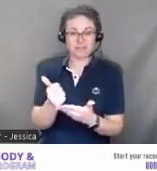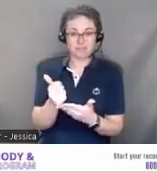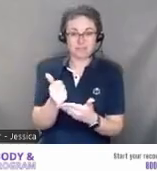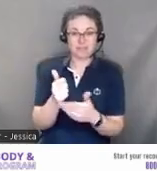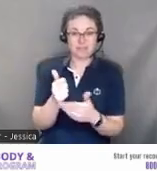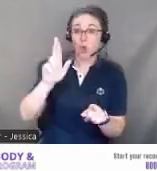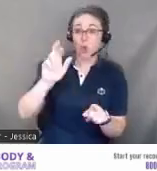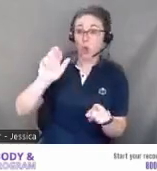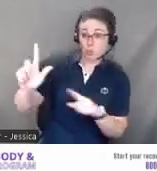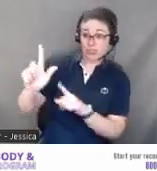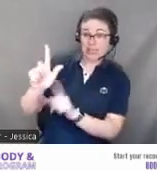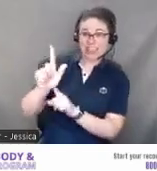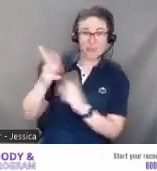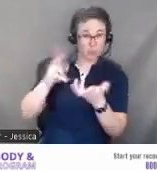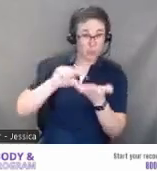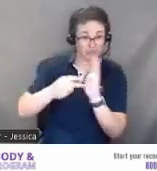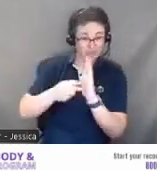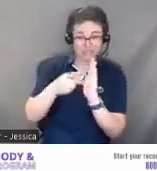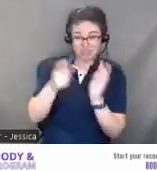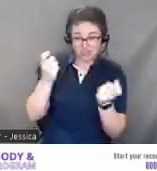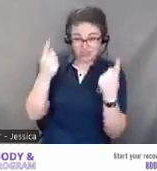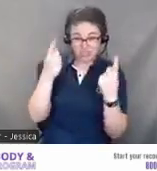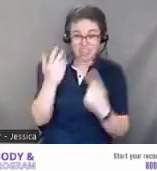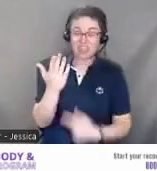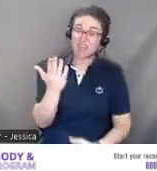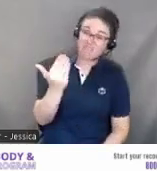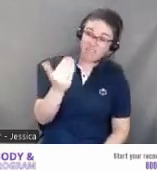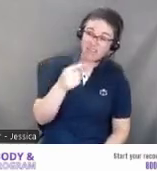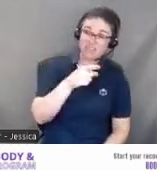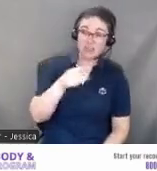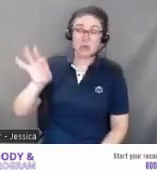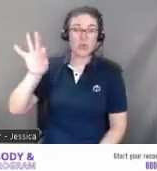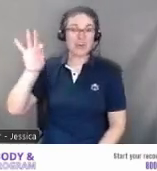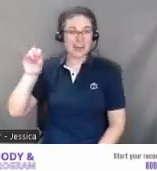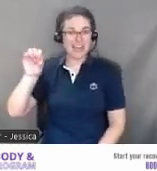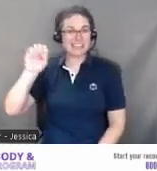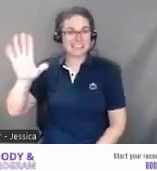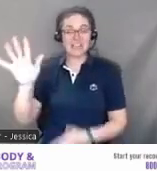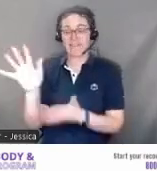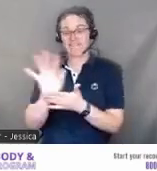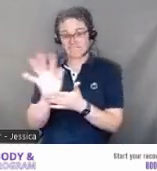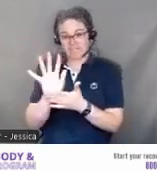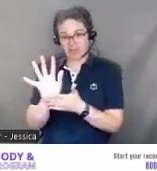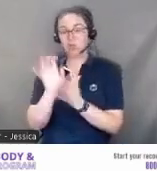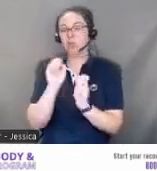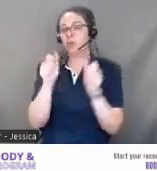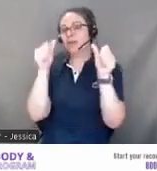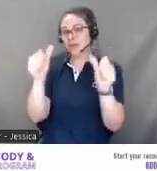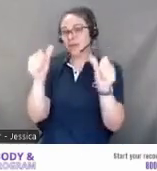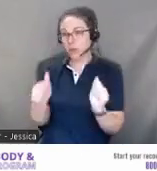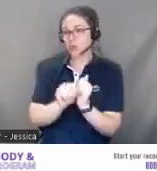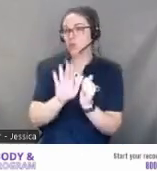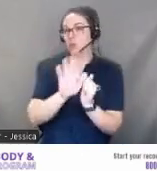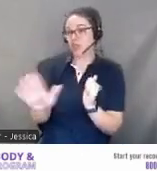reel is. A reel is a 15 to 90 second video that we can put together with your